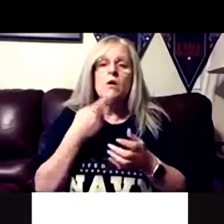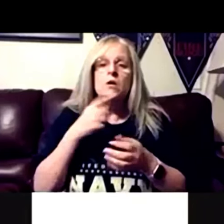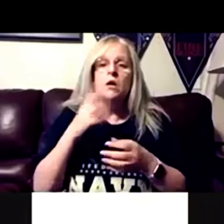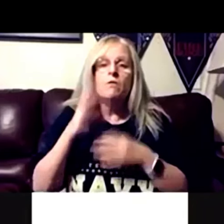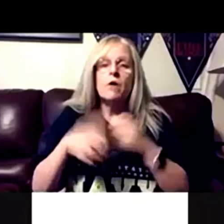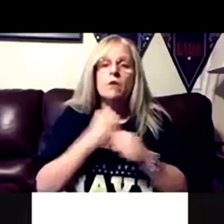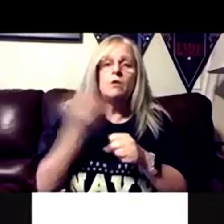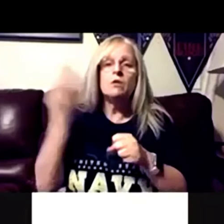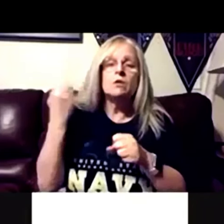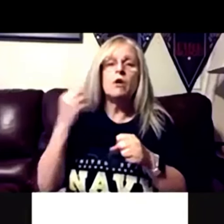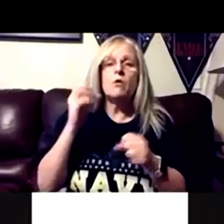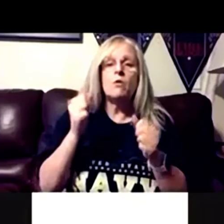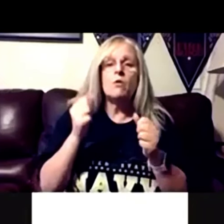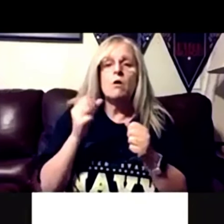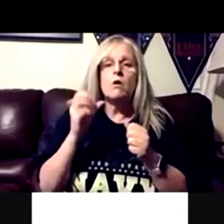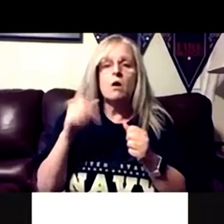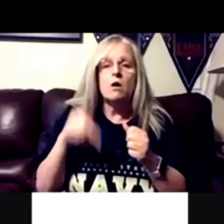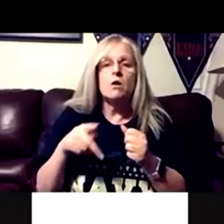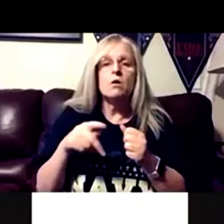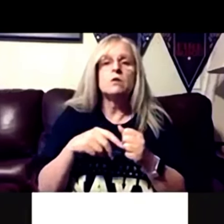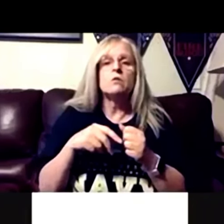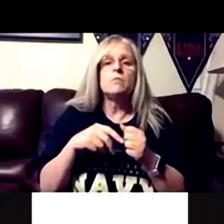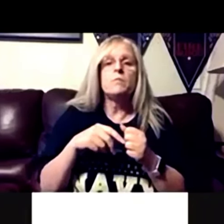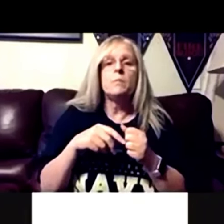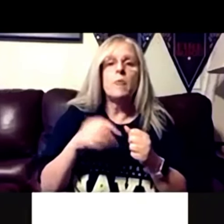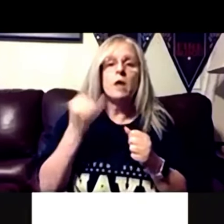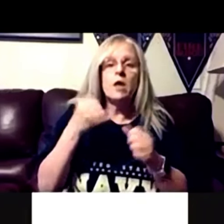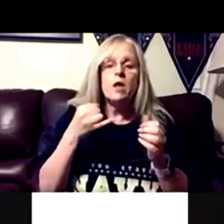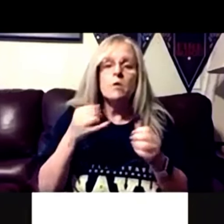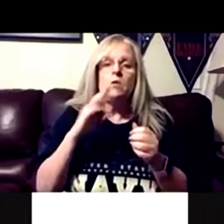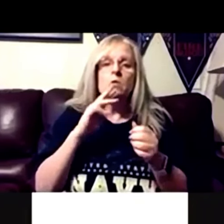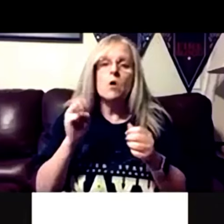like ONPASSIVE and they told me it was going to take 5